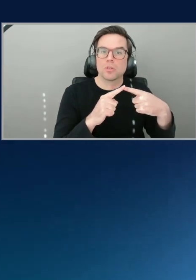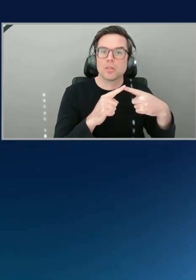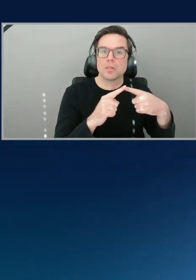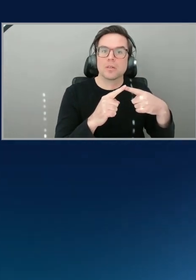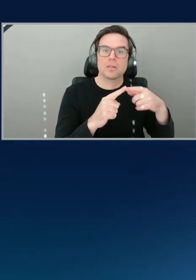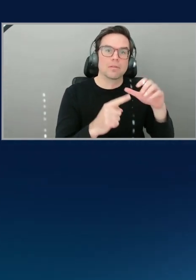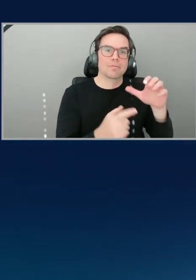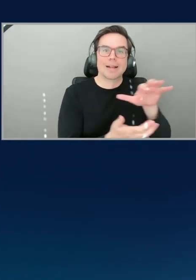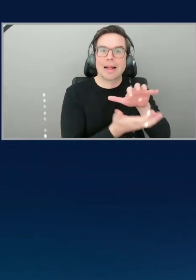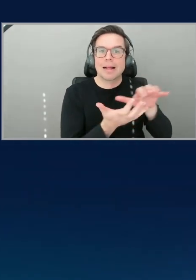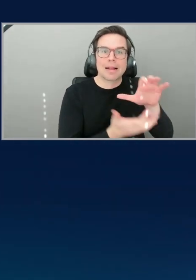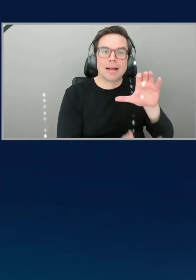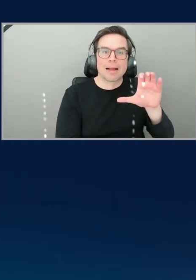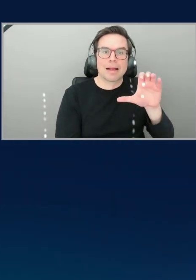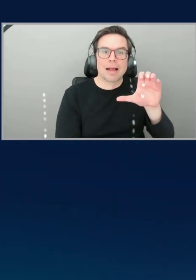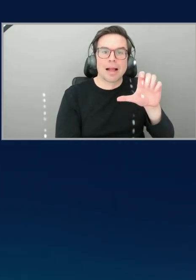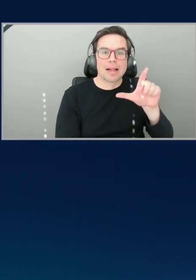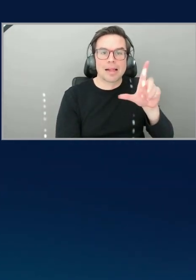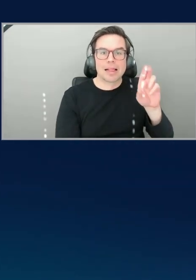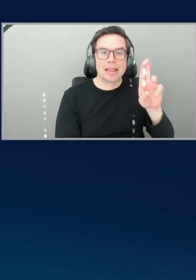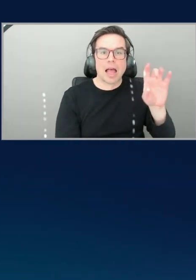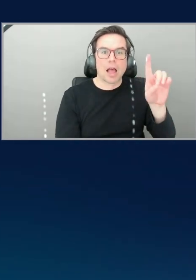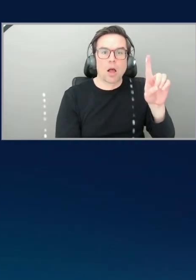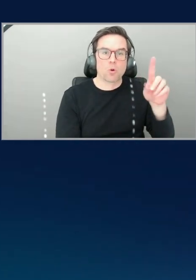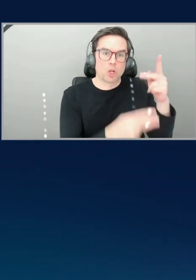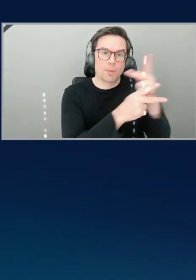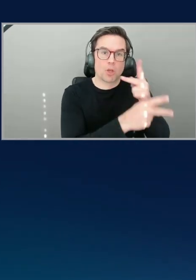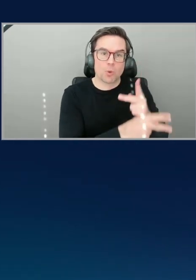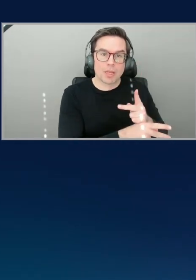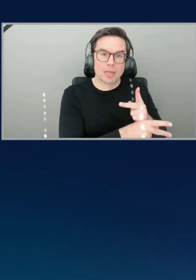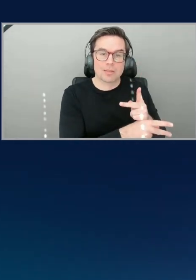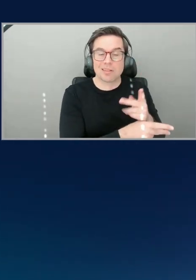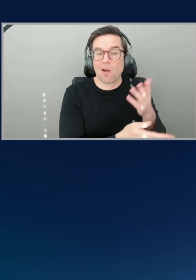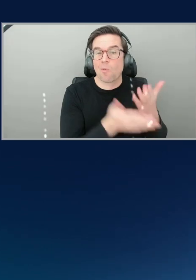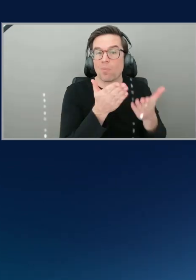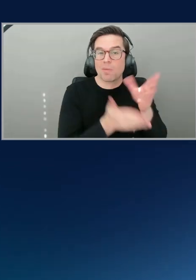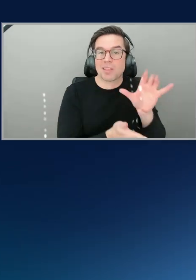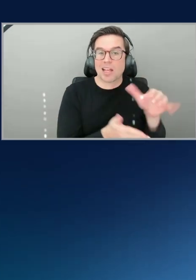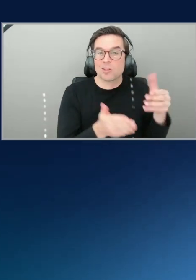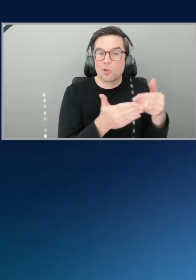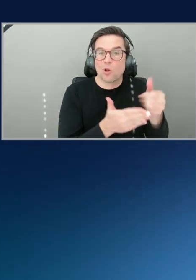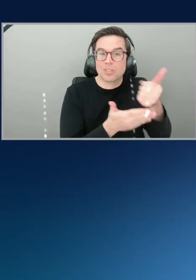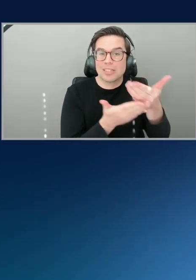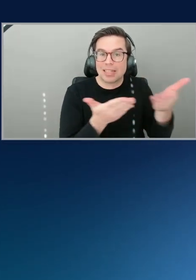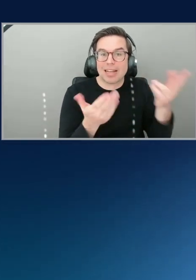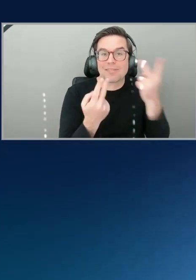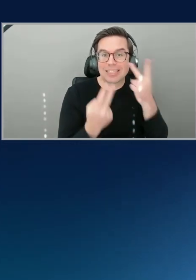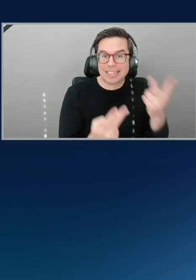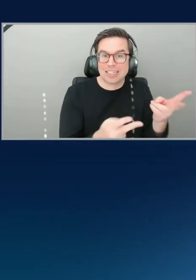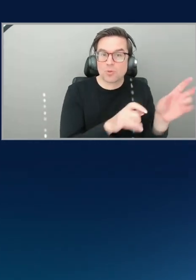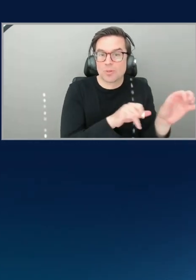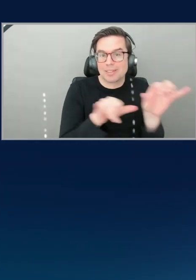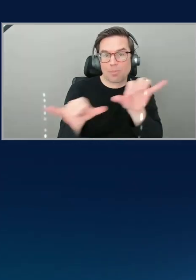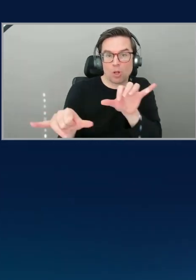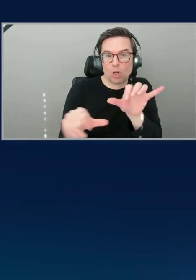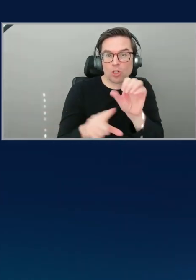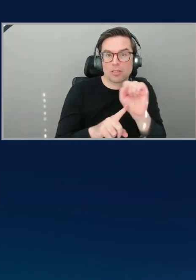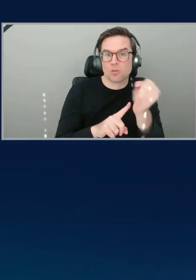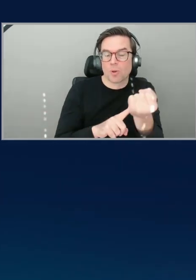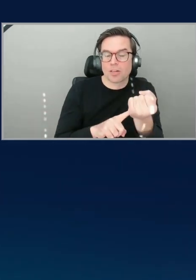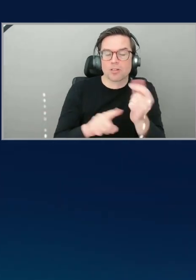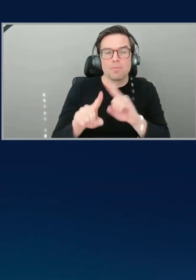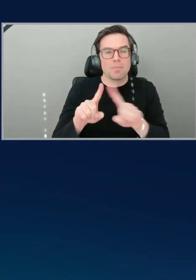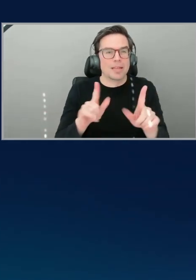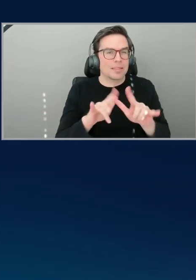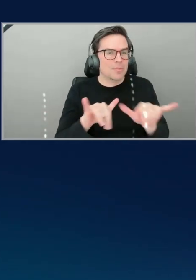But I also think that there are a lot of things staying the same. And what I heard from you today